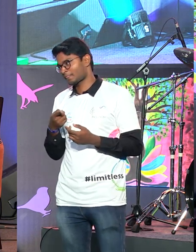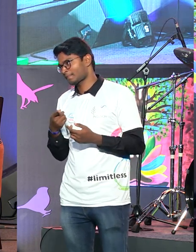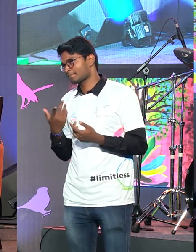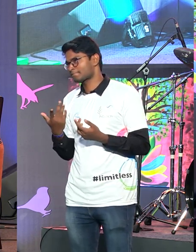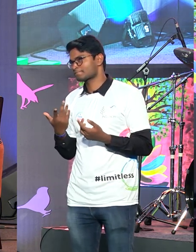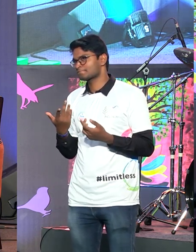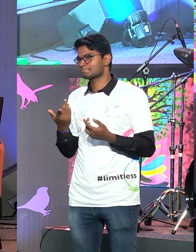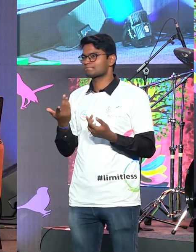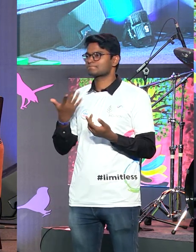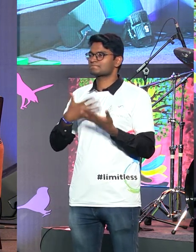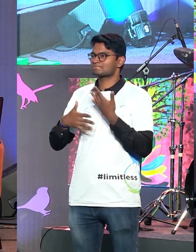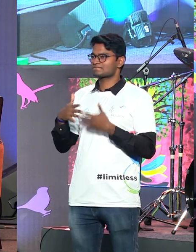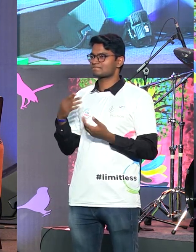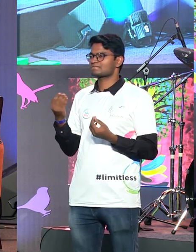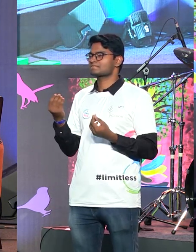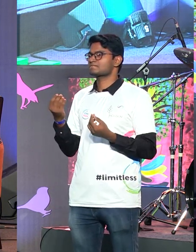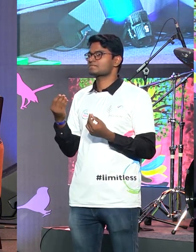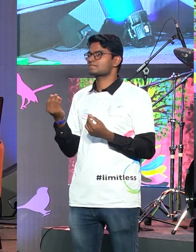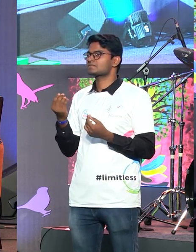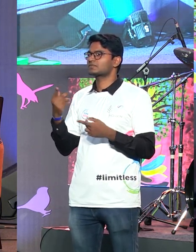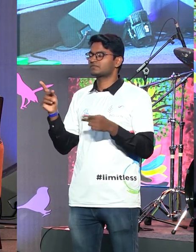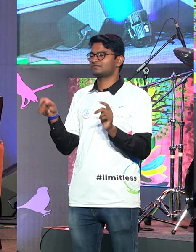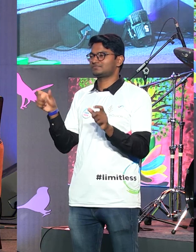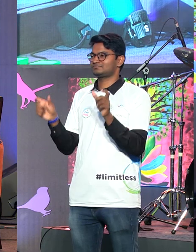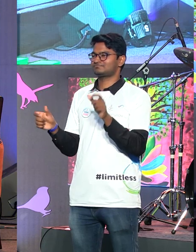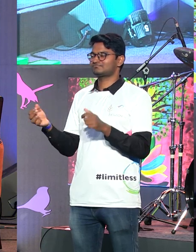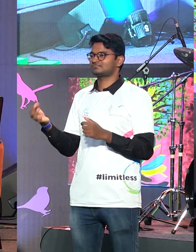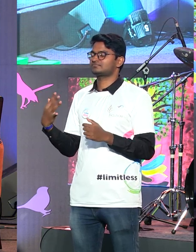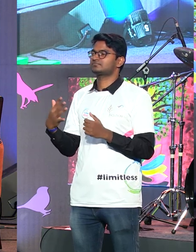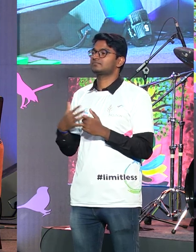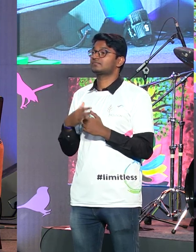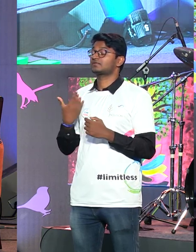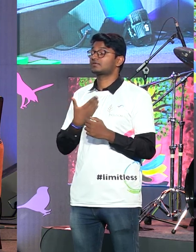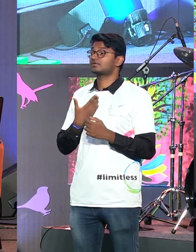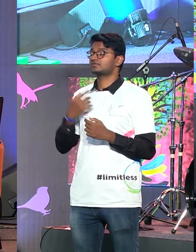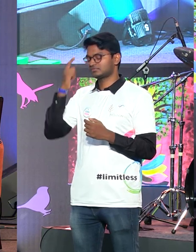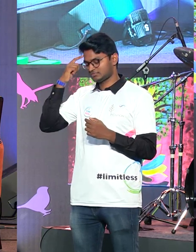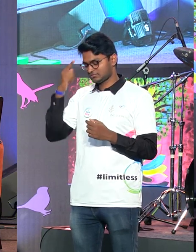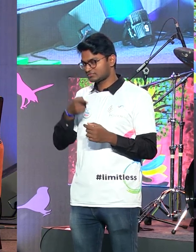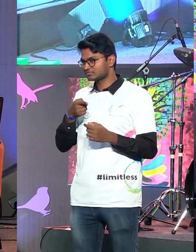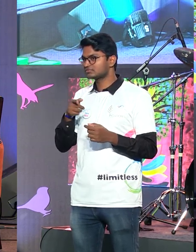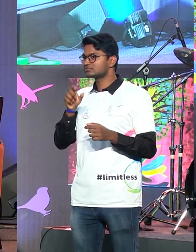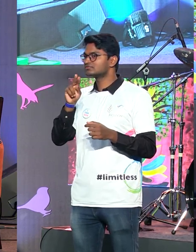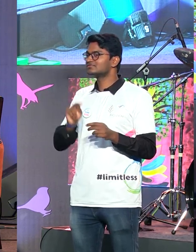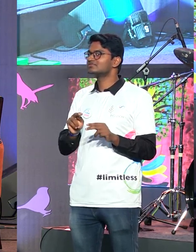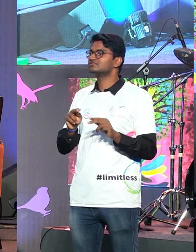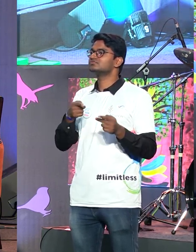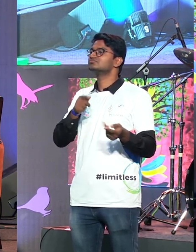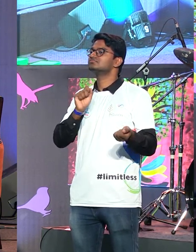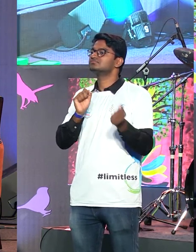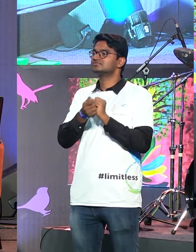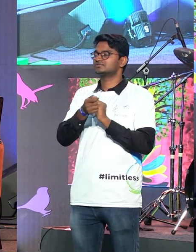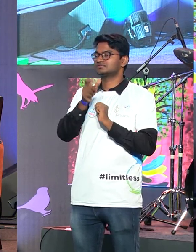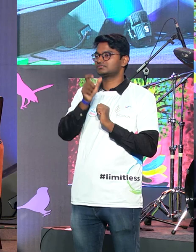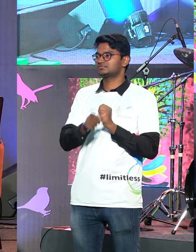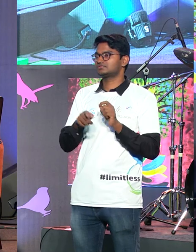doing the role of Stephen Hawkins and so many other outstanding people. So I think there is a need to change that narrative in an India context. I mean, we had